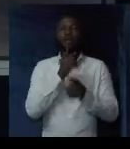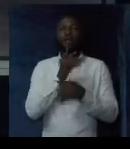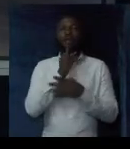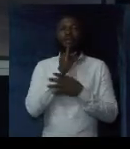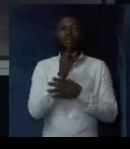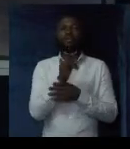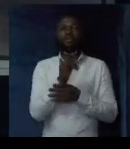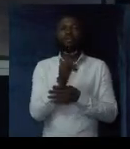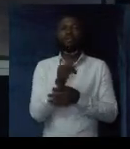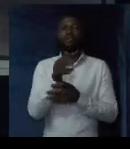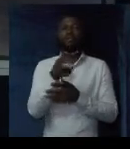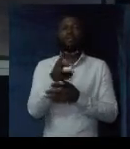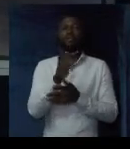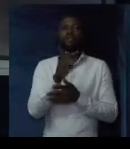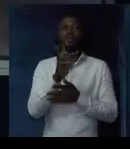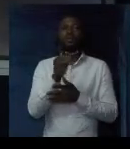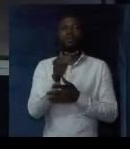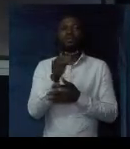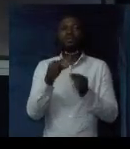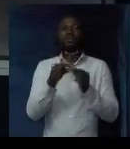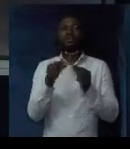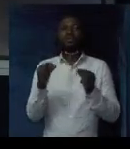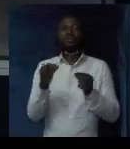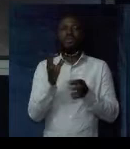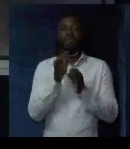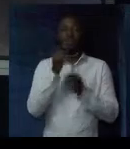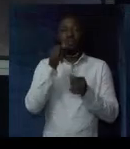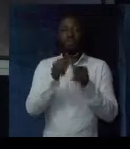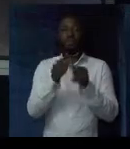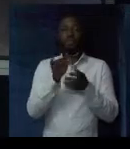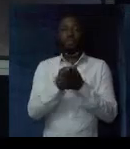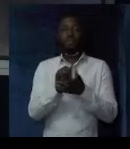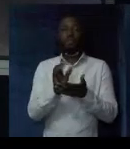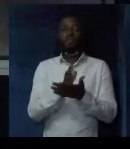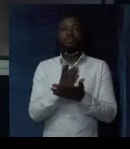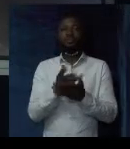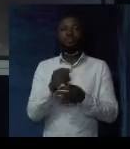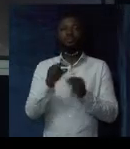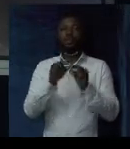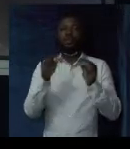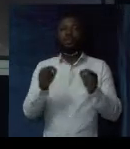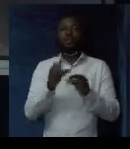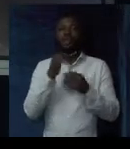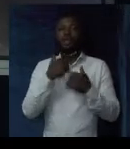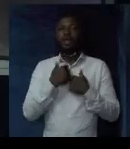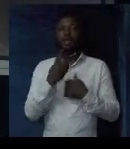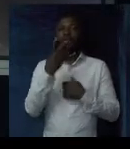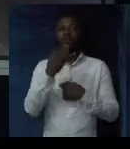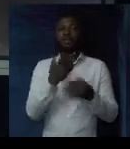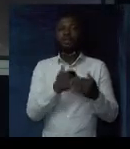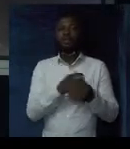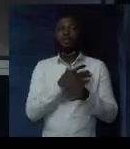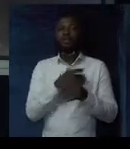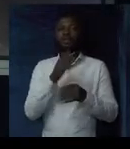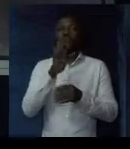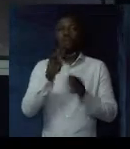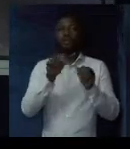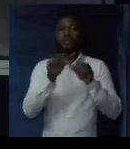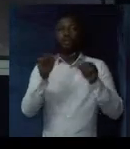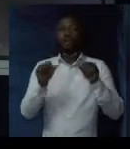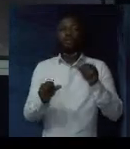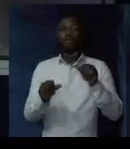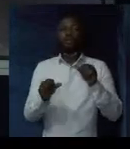Alright, the answer is 360 degrees. If you remember the song, quadrilaterals have 4 sides and